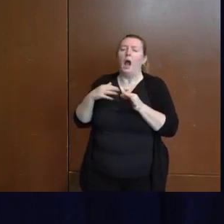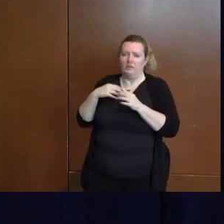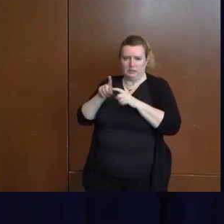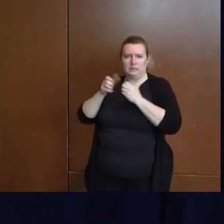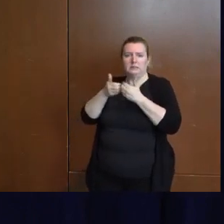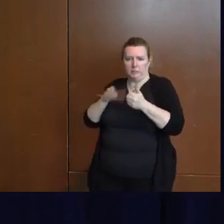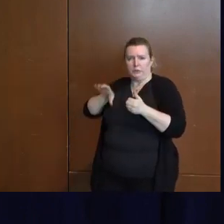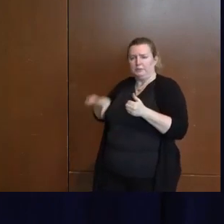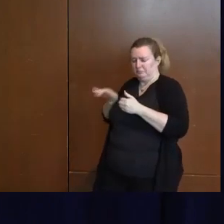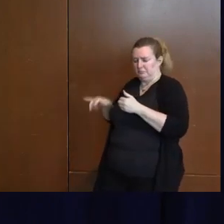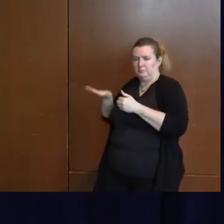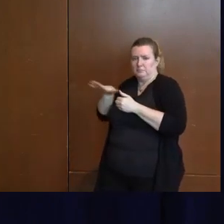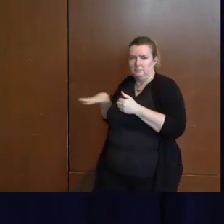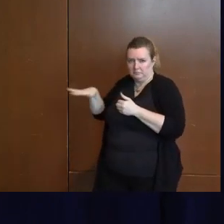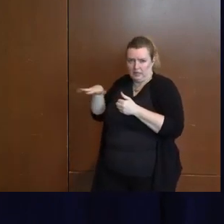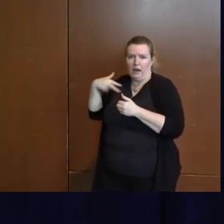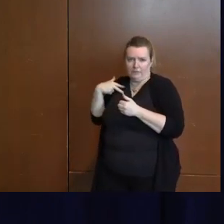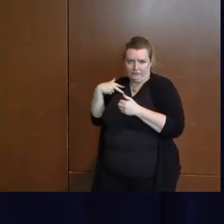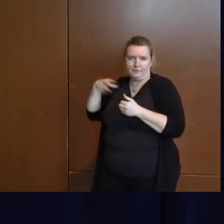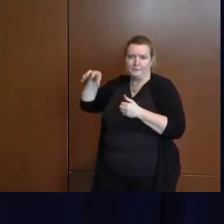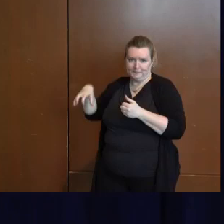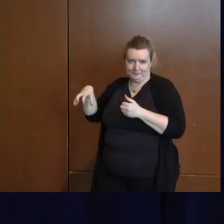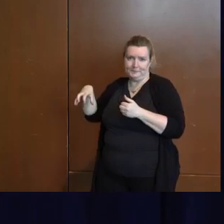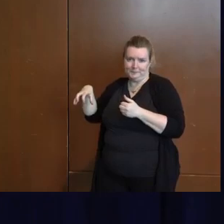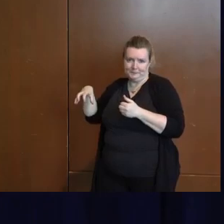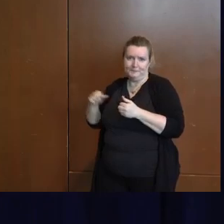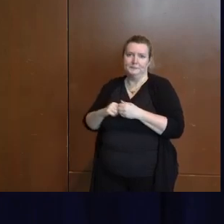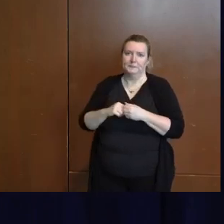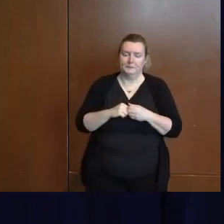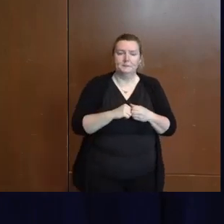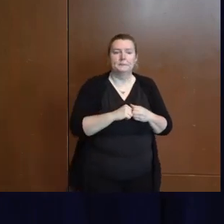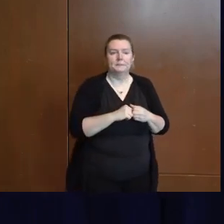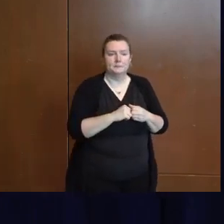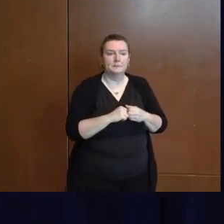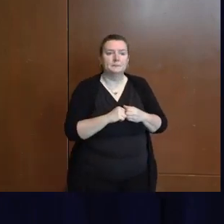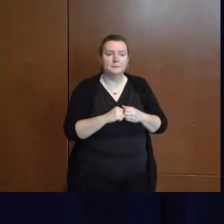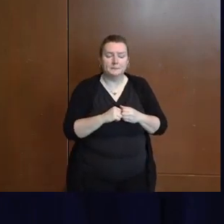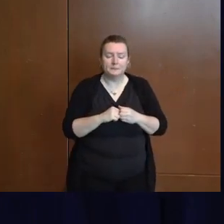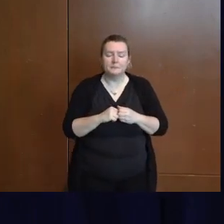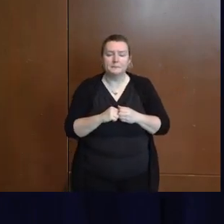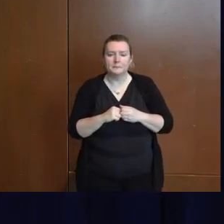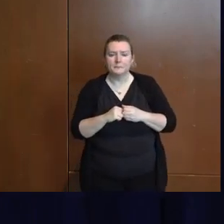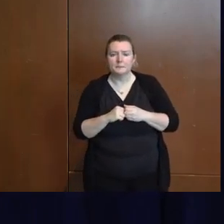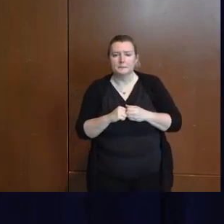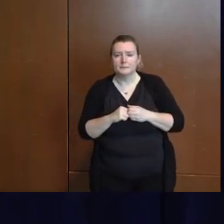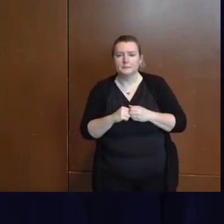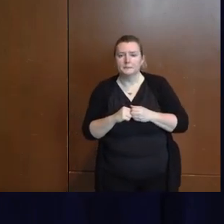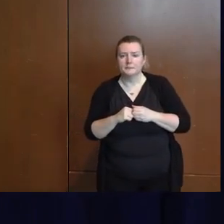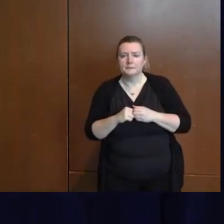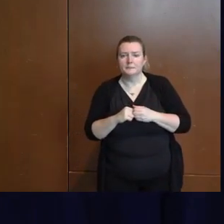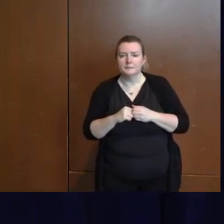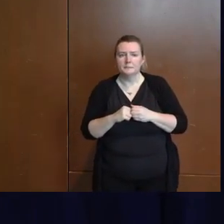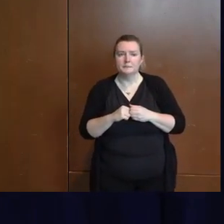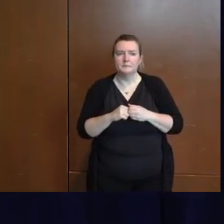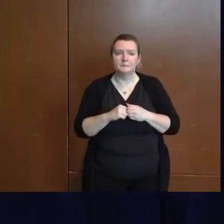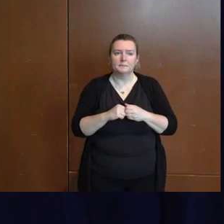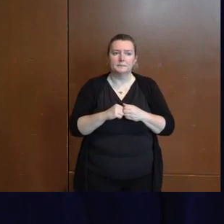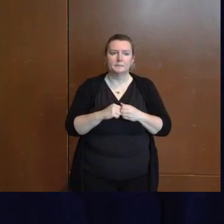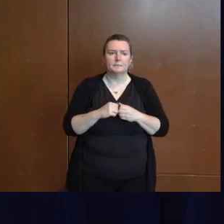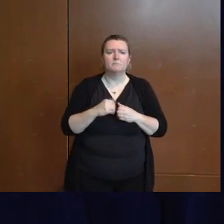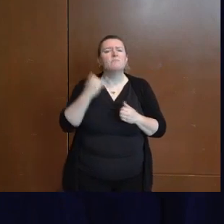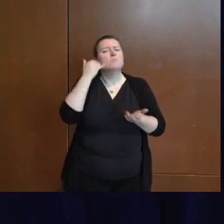When a facility receives information from its local health agency that a resident of the facility or a facility